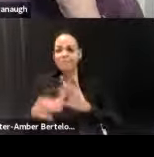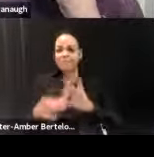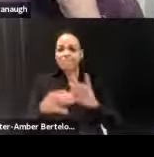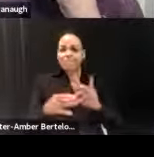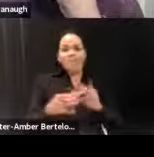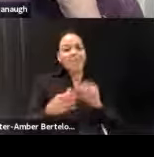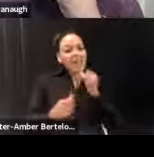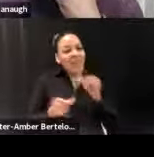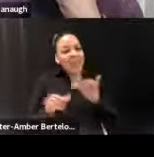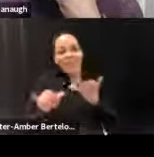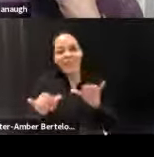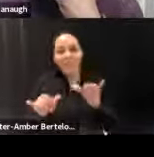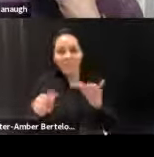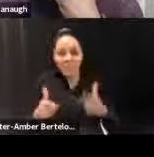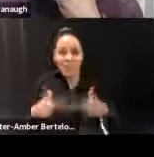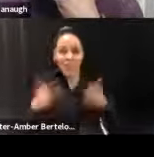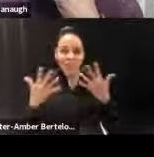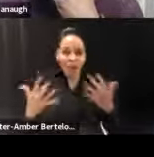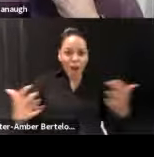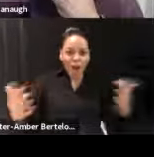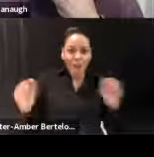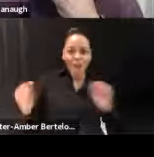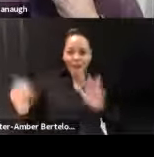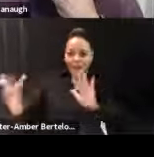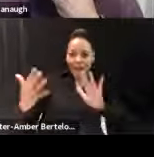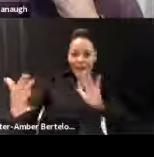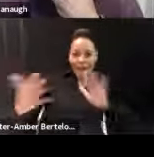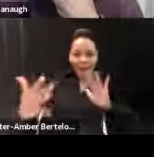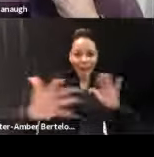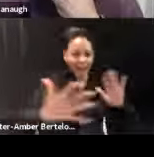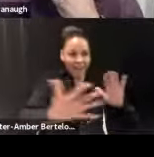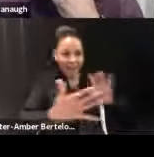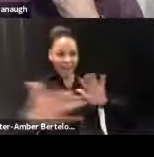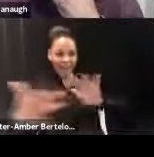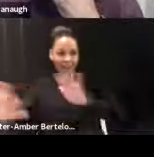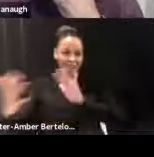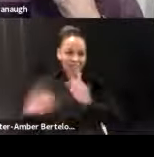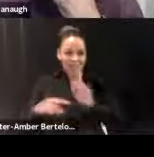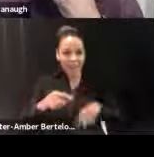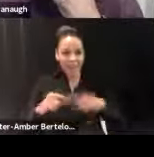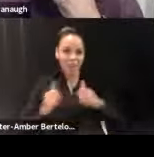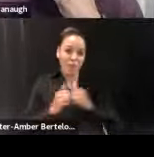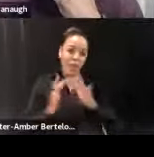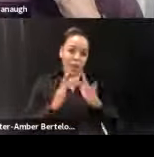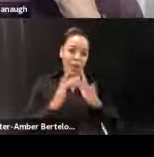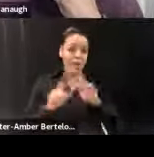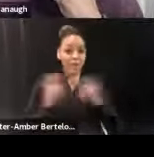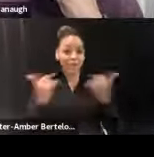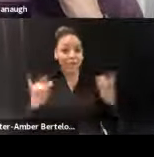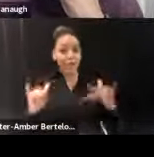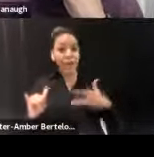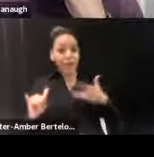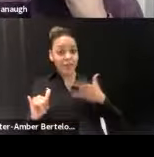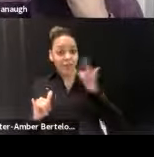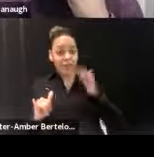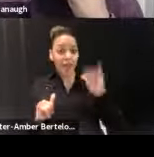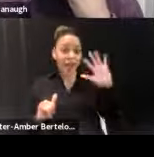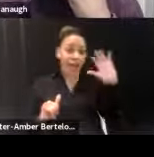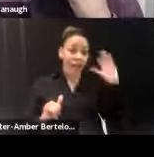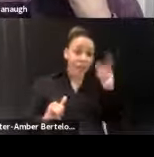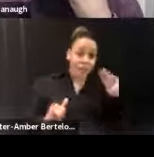in a live audience where we could like vibe off of the audience. But I feel like I'm vibing off of Amber and